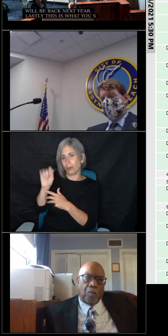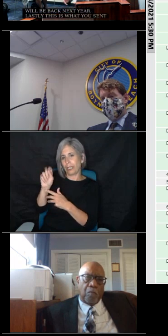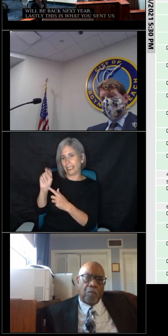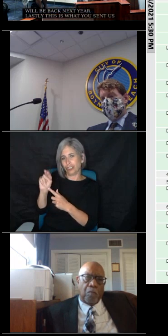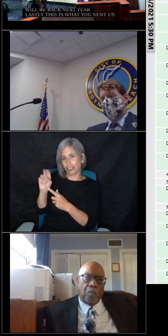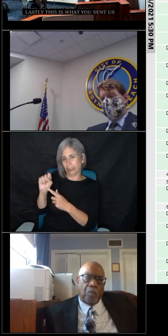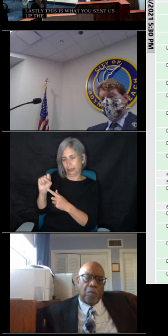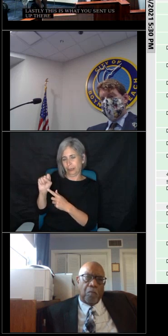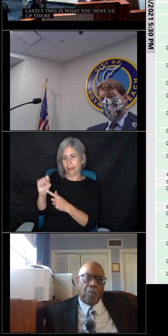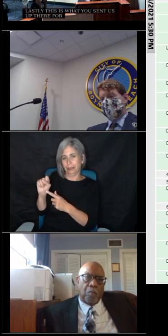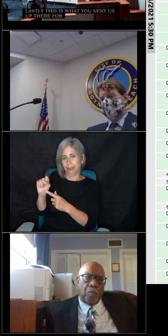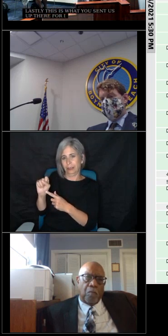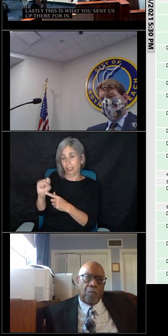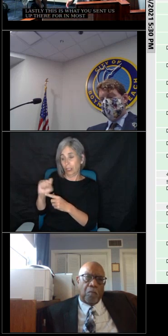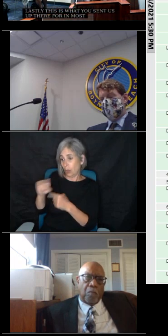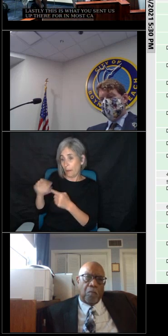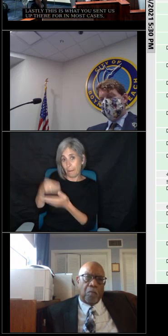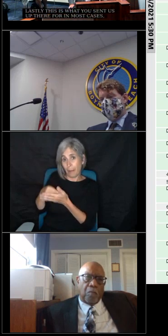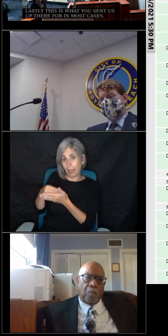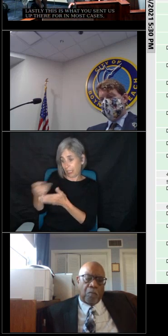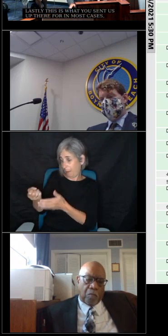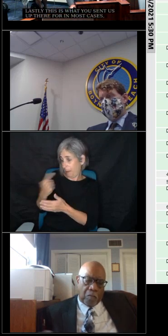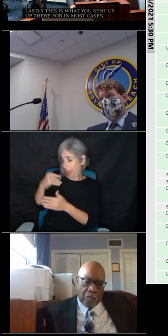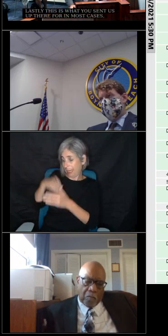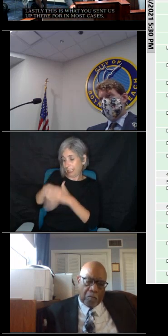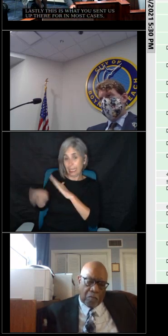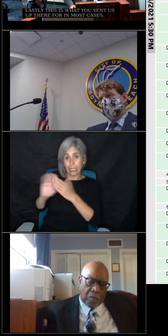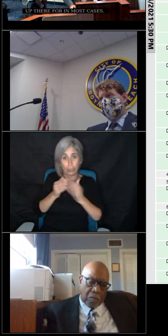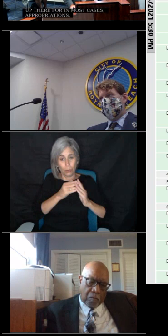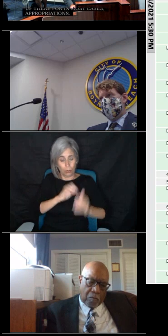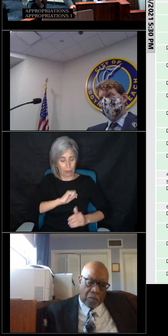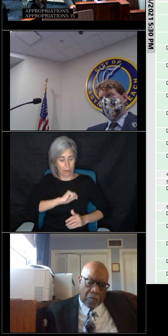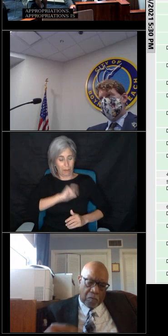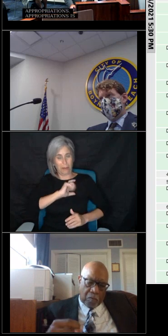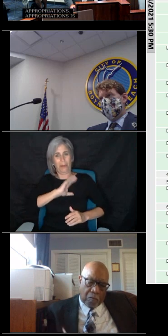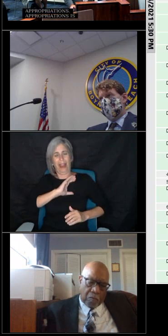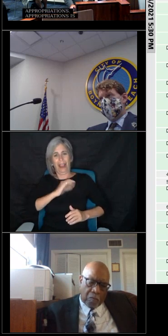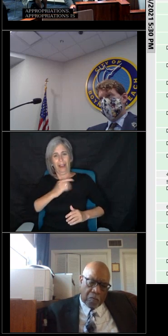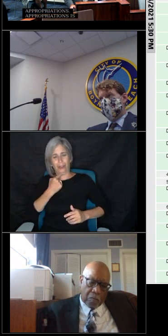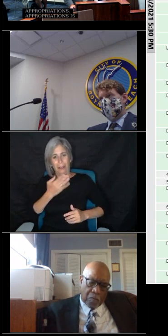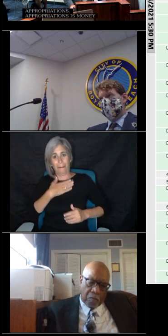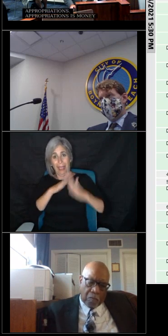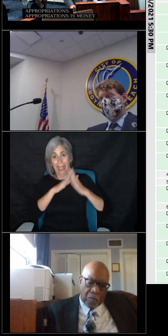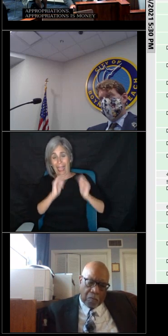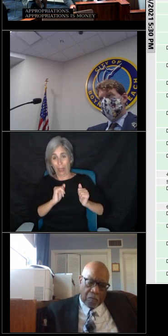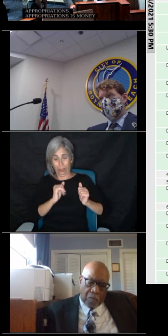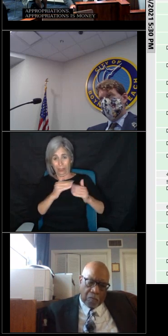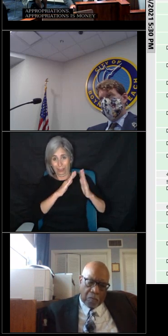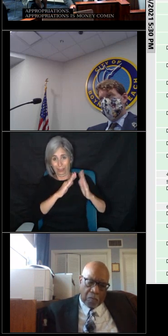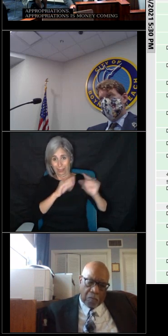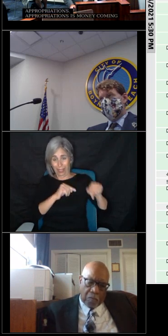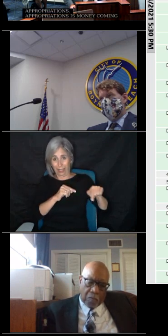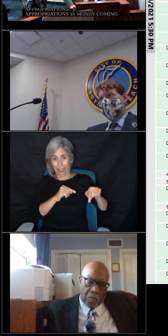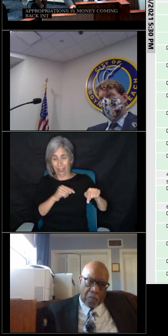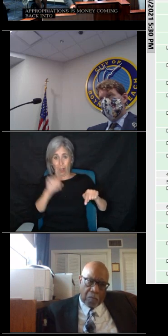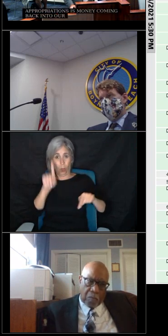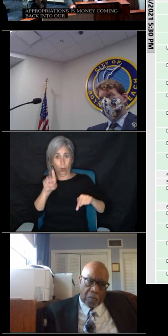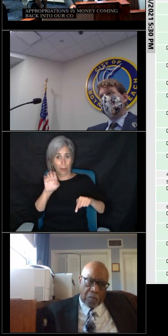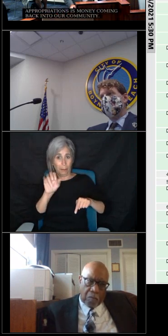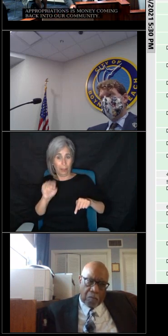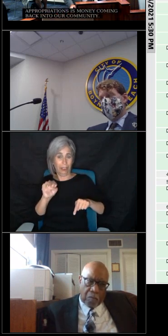Appropriations is money coming back into our community. And I'm proud to announce that on my House side, I've got over $1 million coming